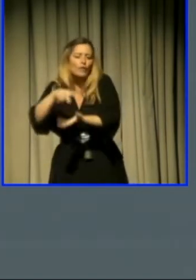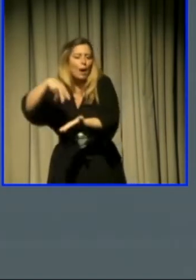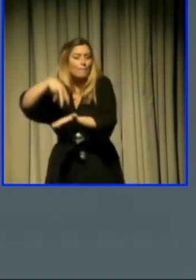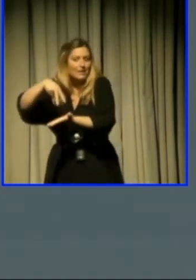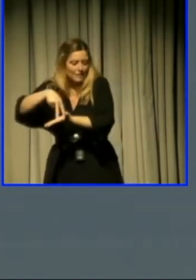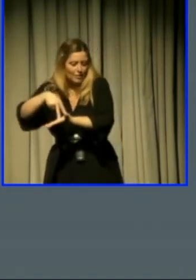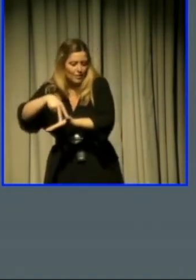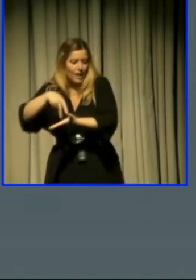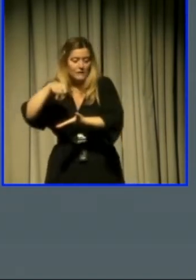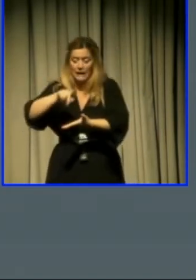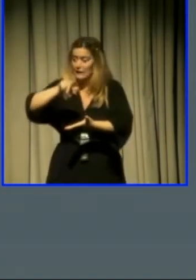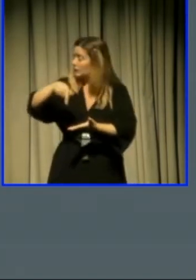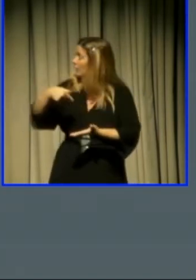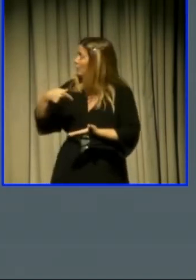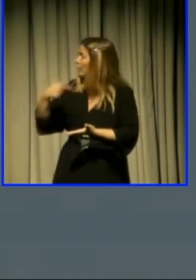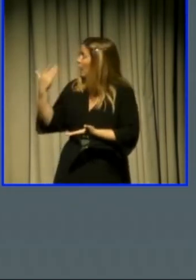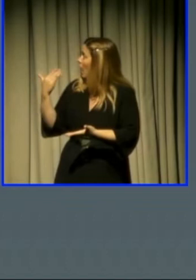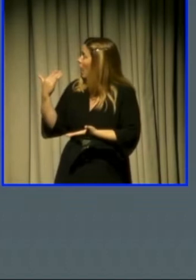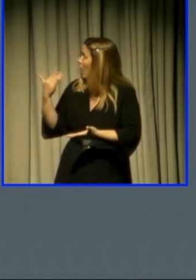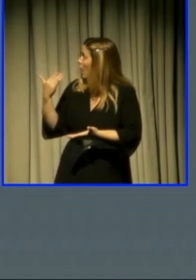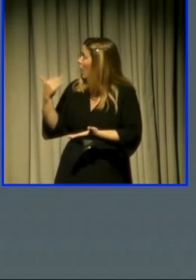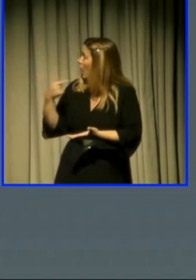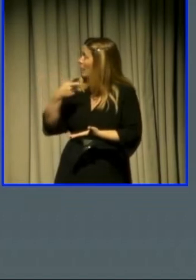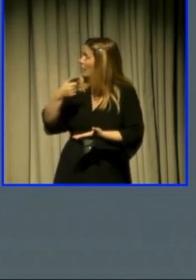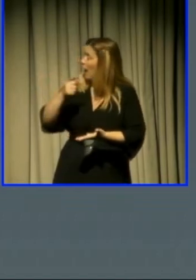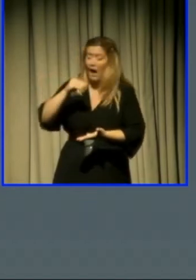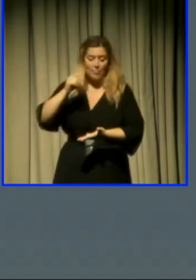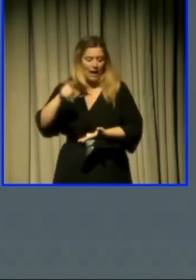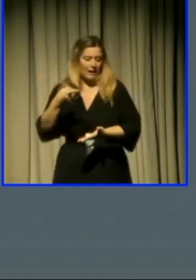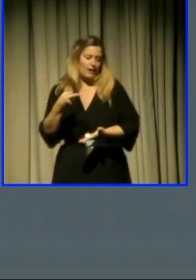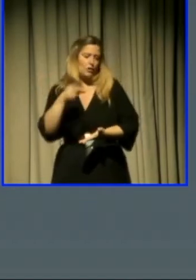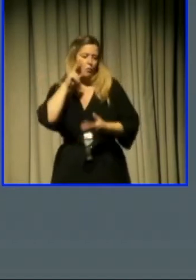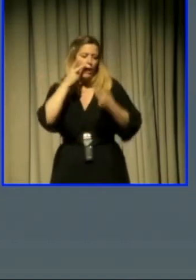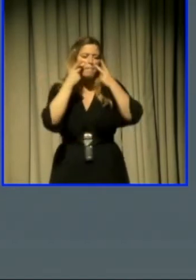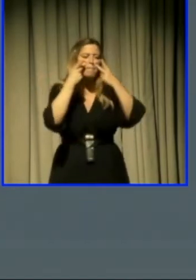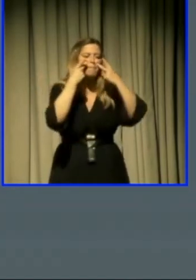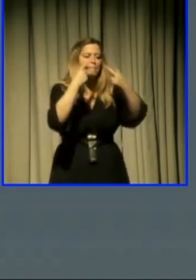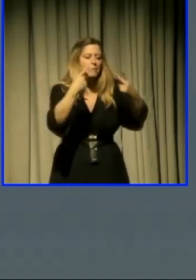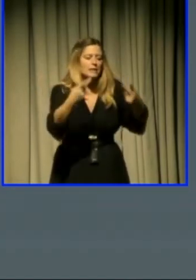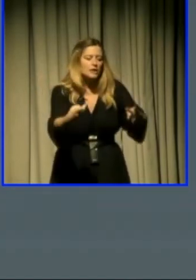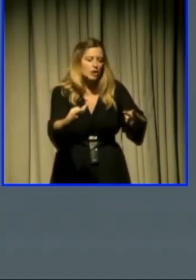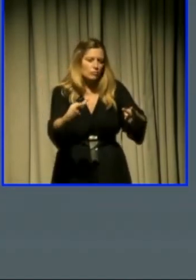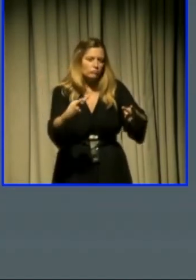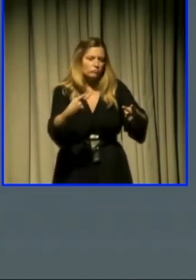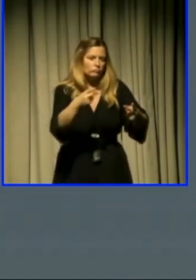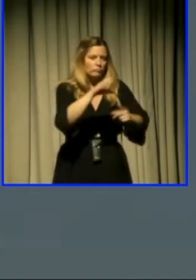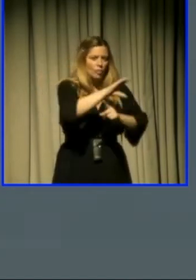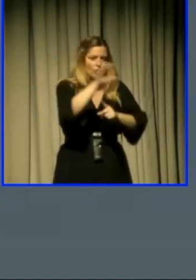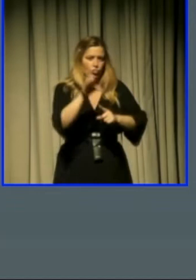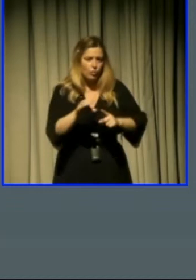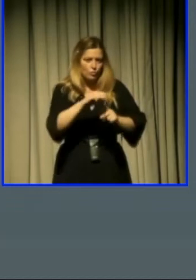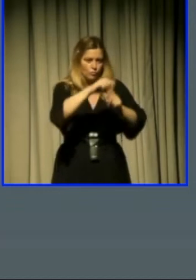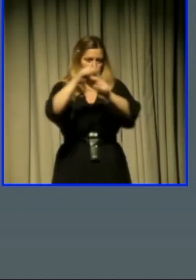gamified version of Zoom. And what's great about this setup is you can be more spontaneous